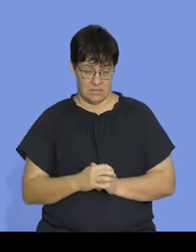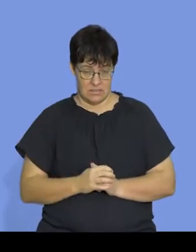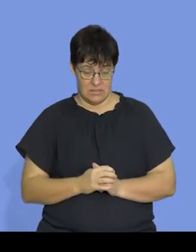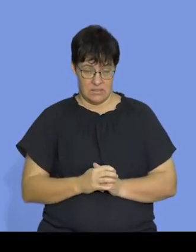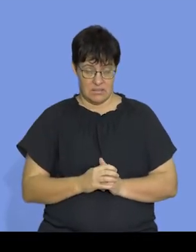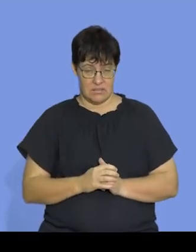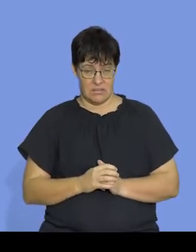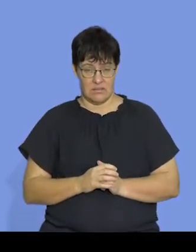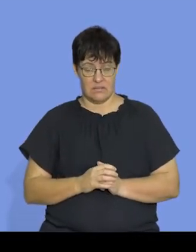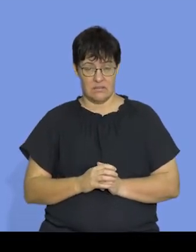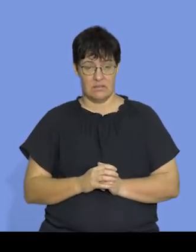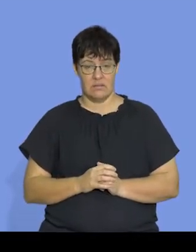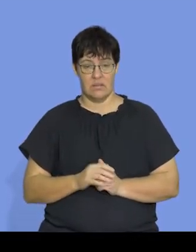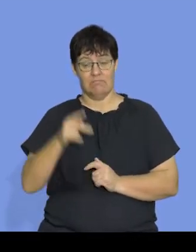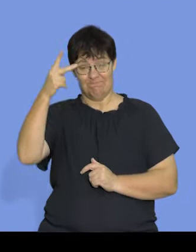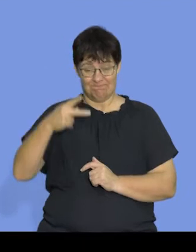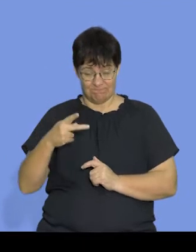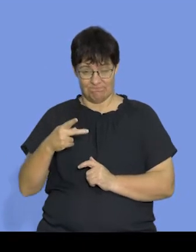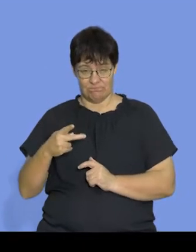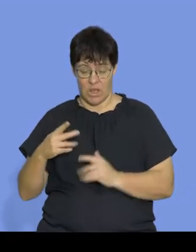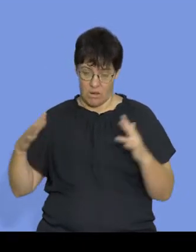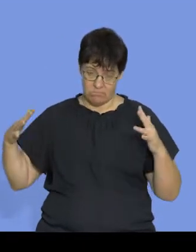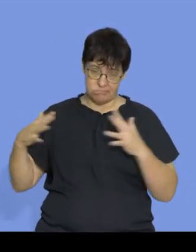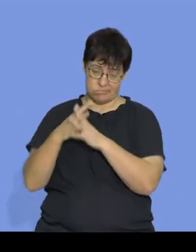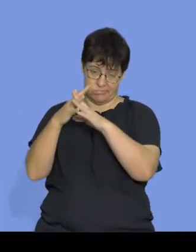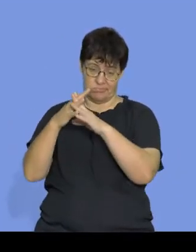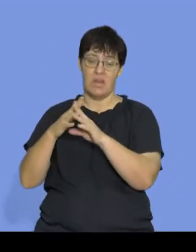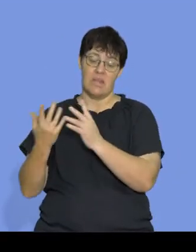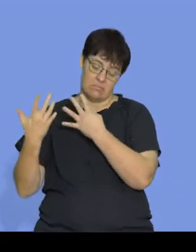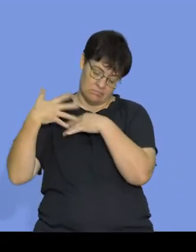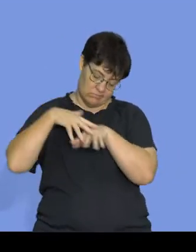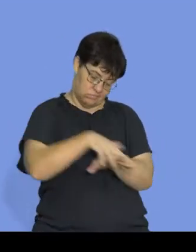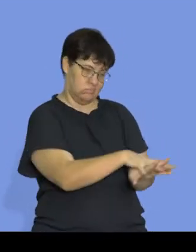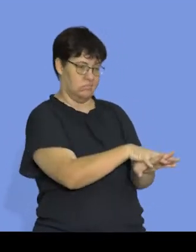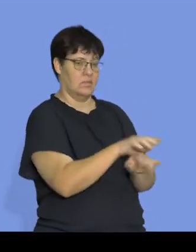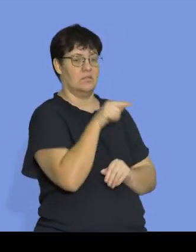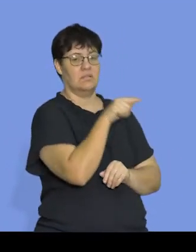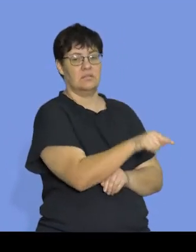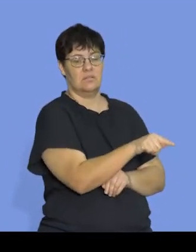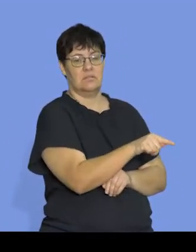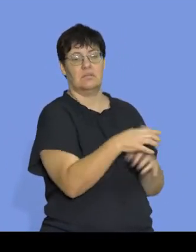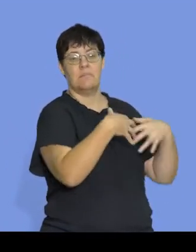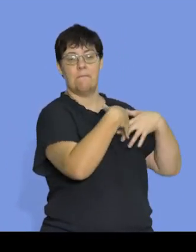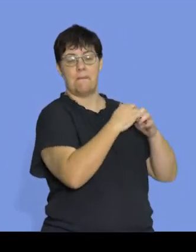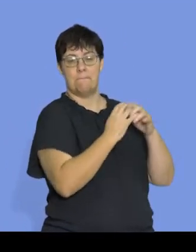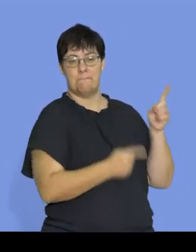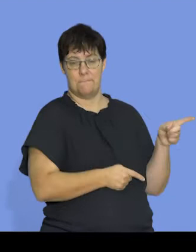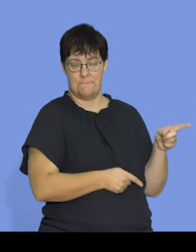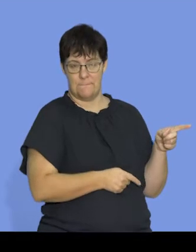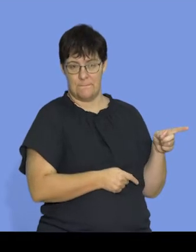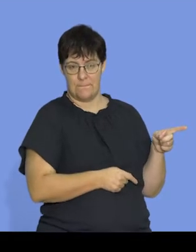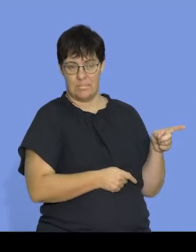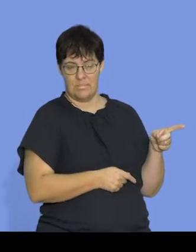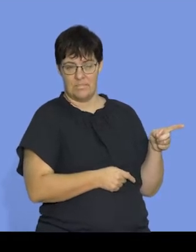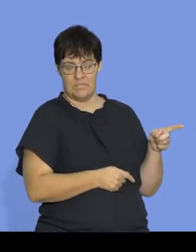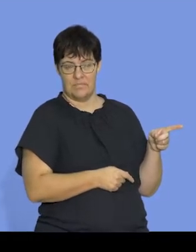of the reactants, they need to collide or come into contact with each other. Otherwise, there is no way that we can get the product if